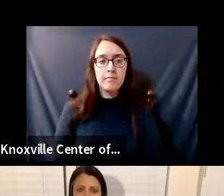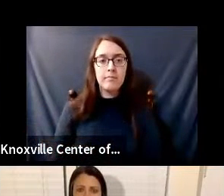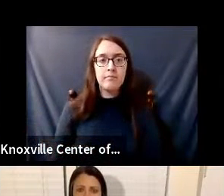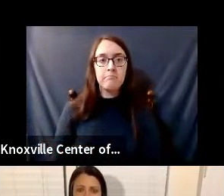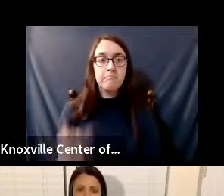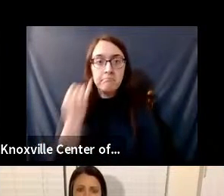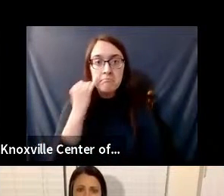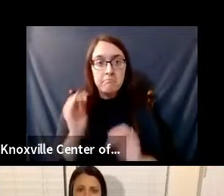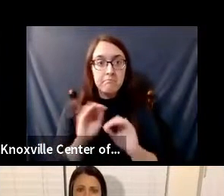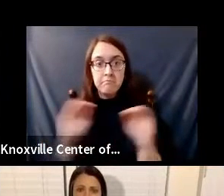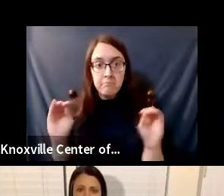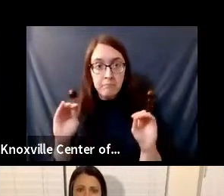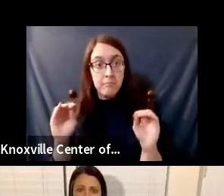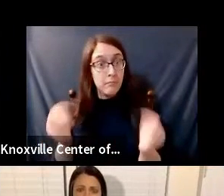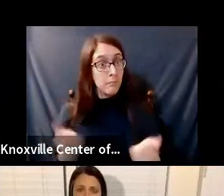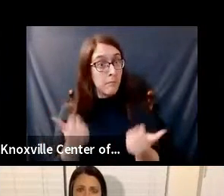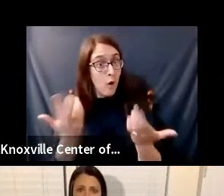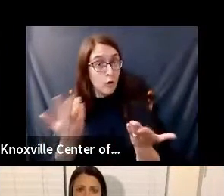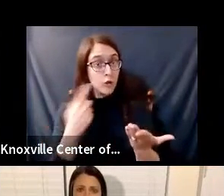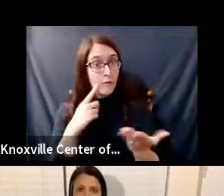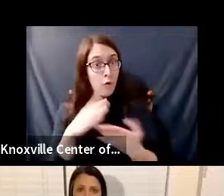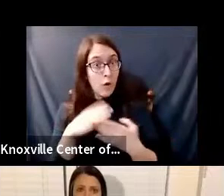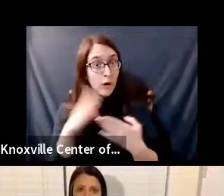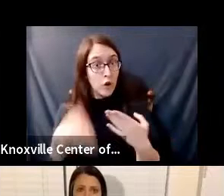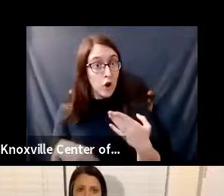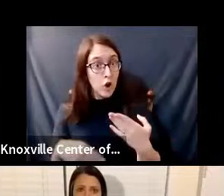If not, I will entertain a motion to adjourn.